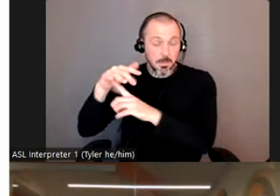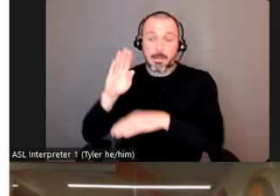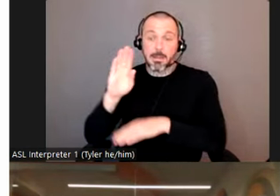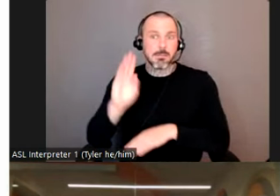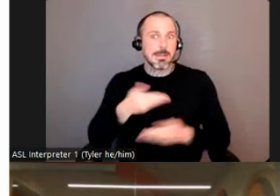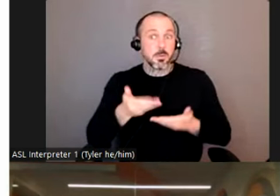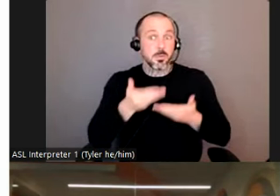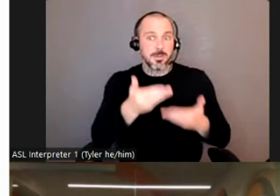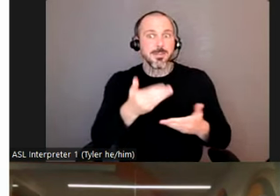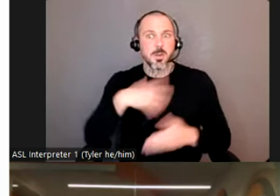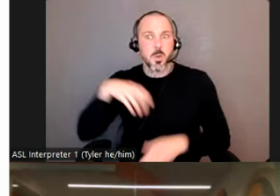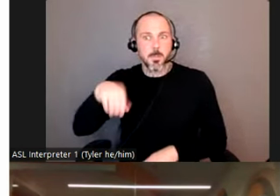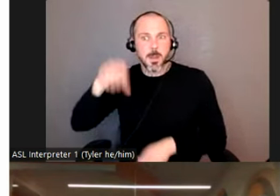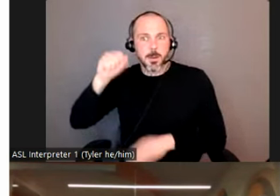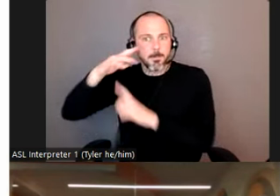technology to,